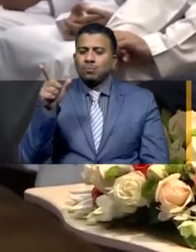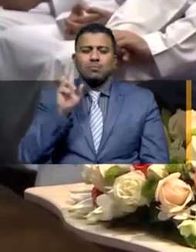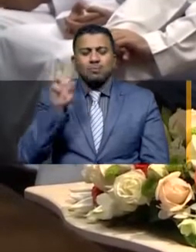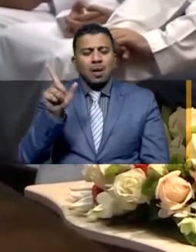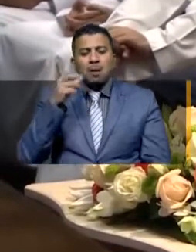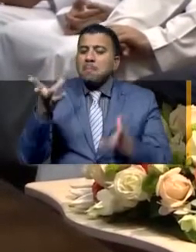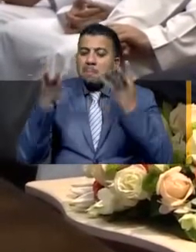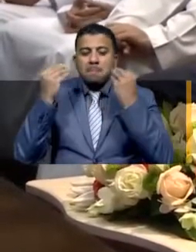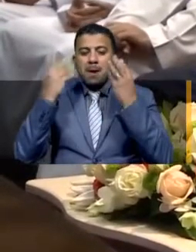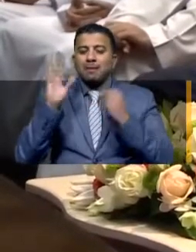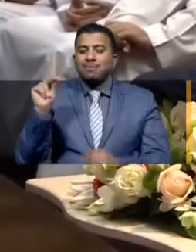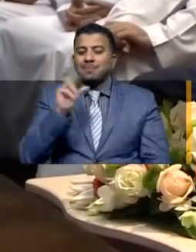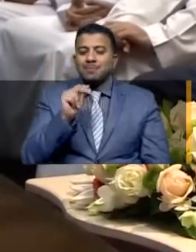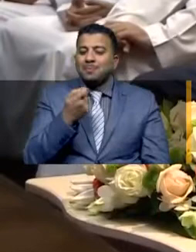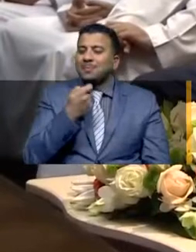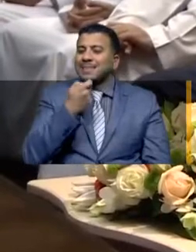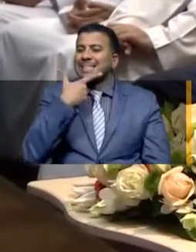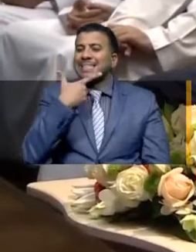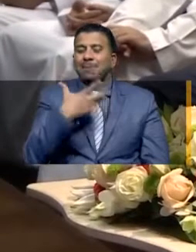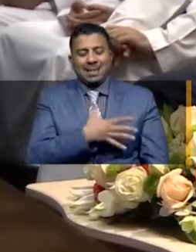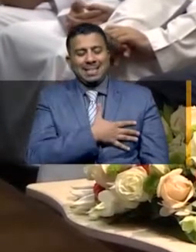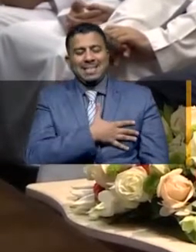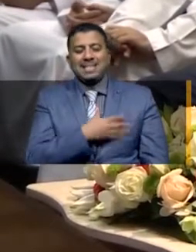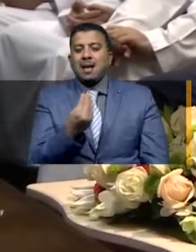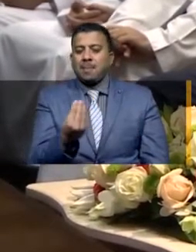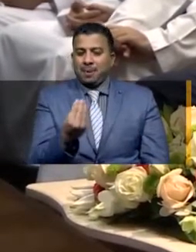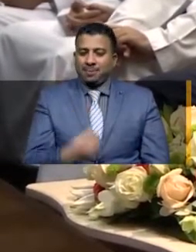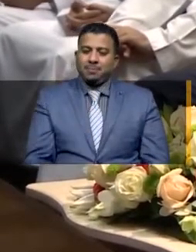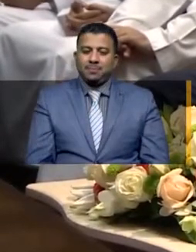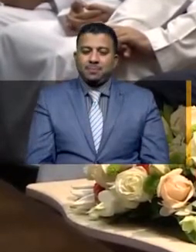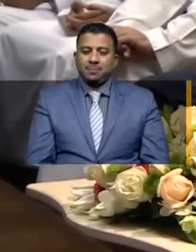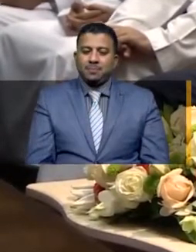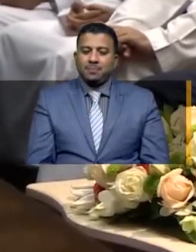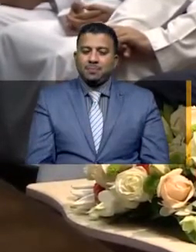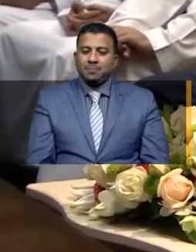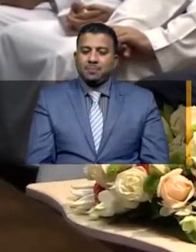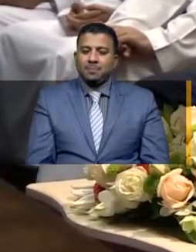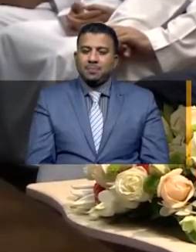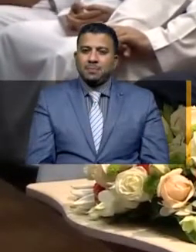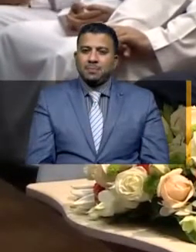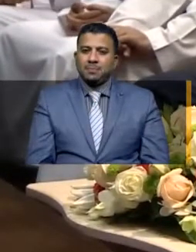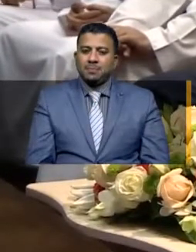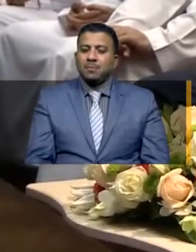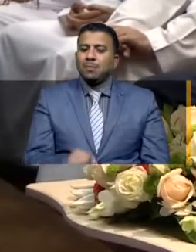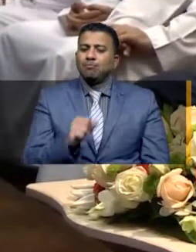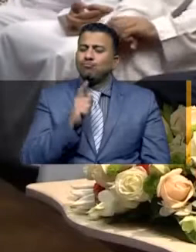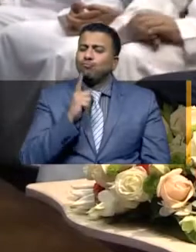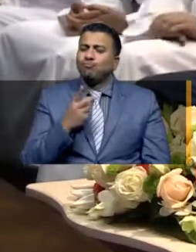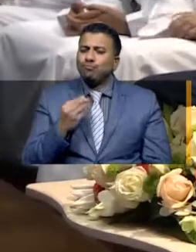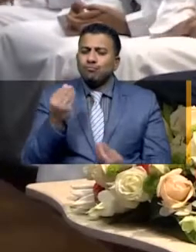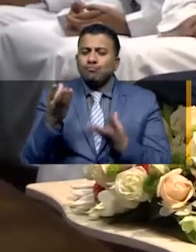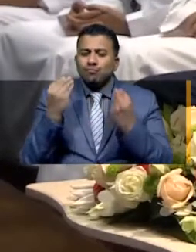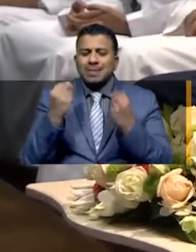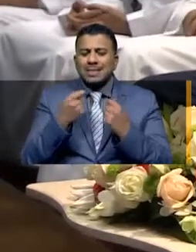knowledge. But knowledge was not only empty knowledge